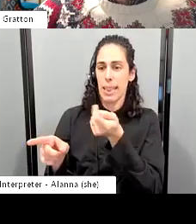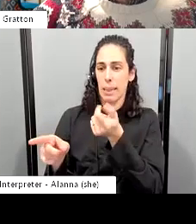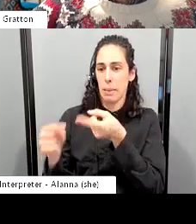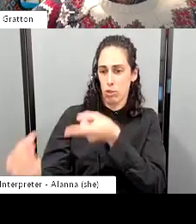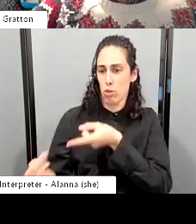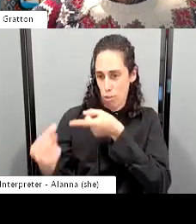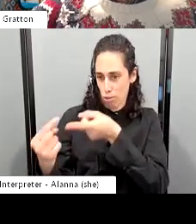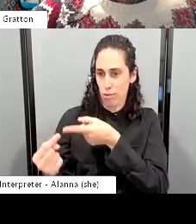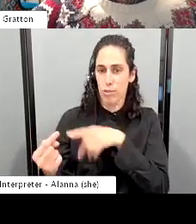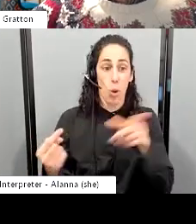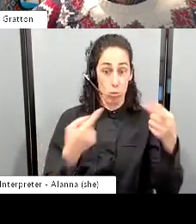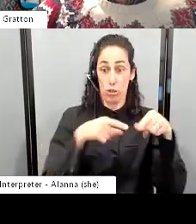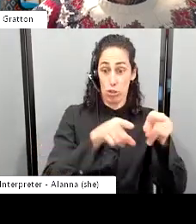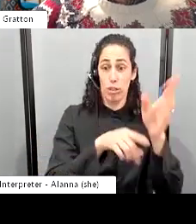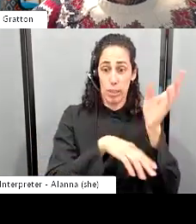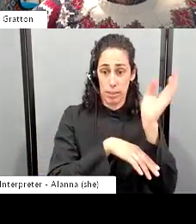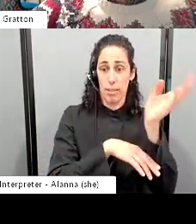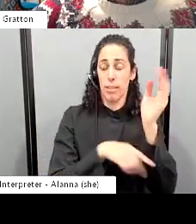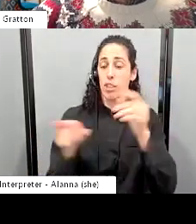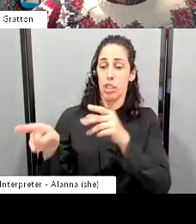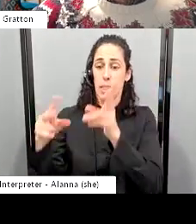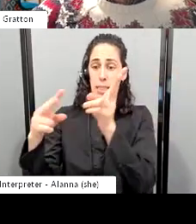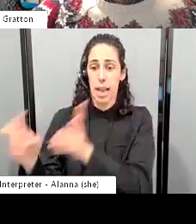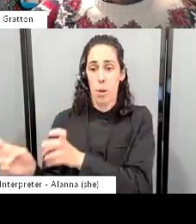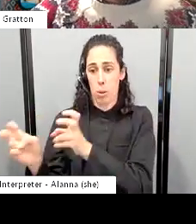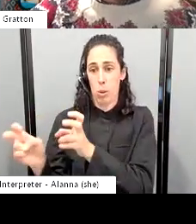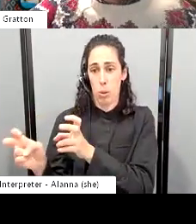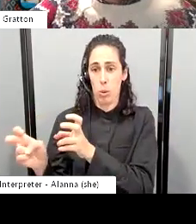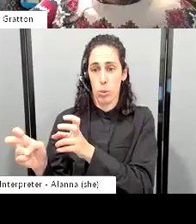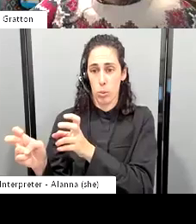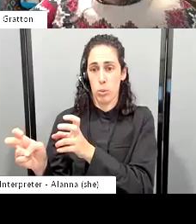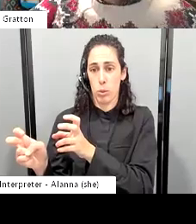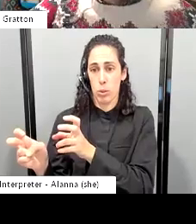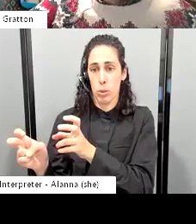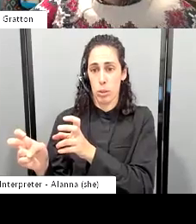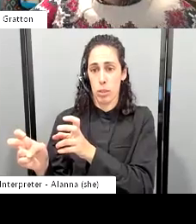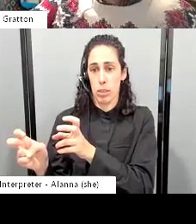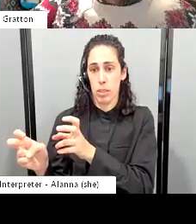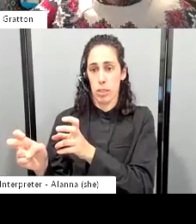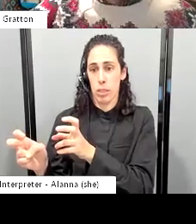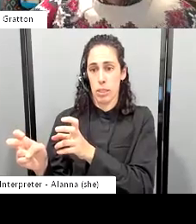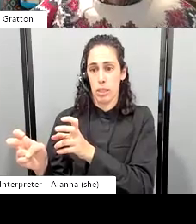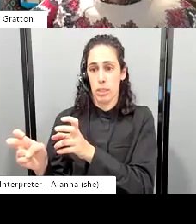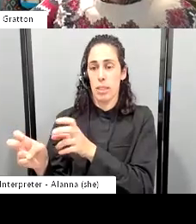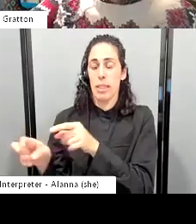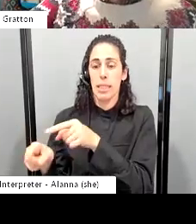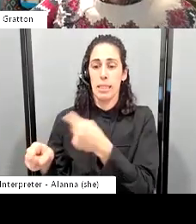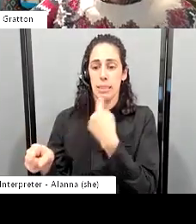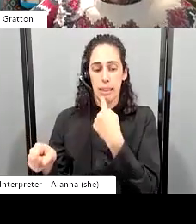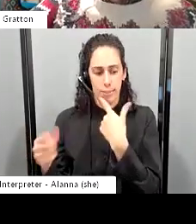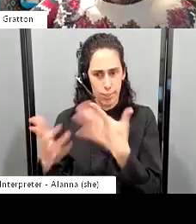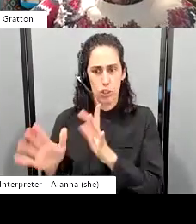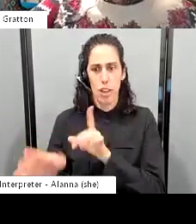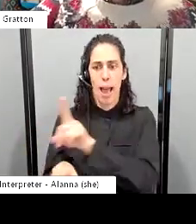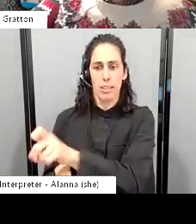GPT version of 4.0, but she asked 4 things, and then it said that was her limit, and she now has to purchase Pro. Isn't